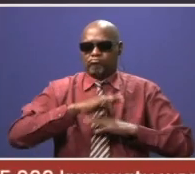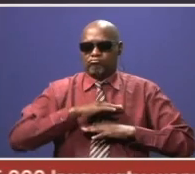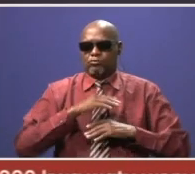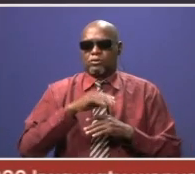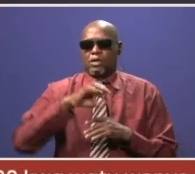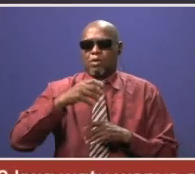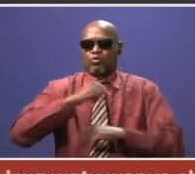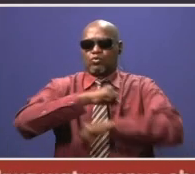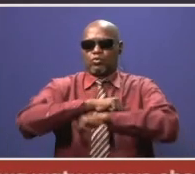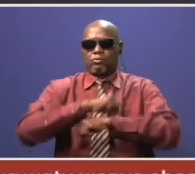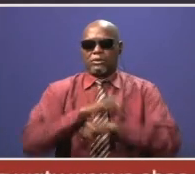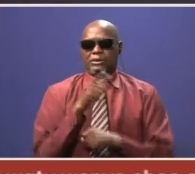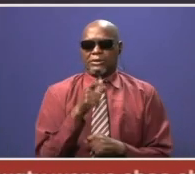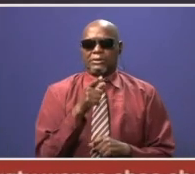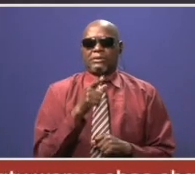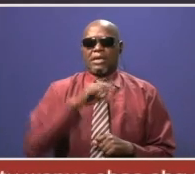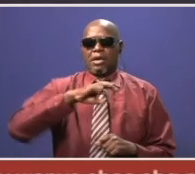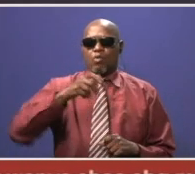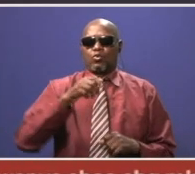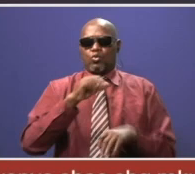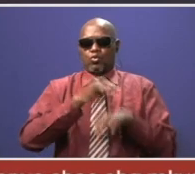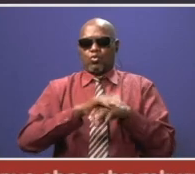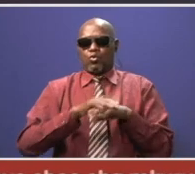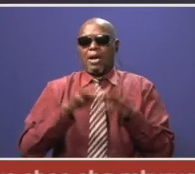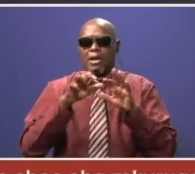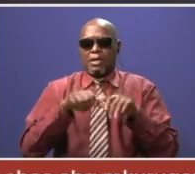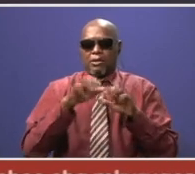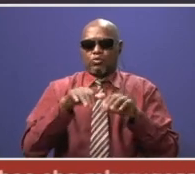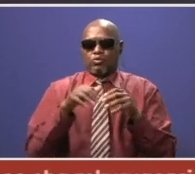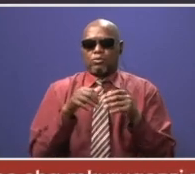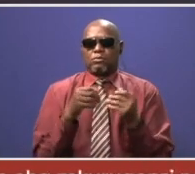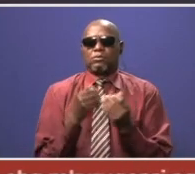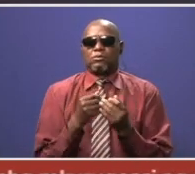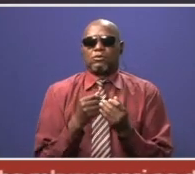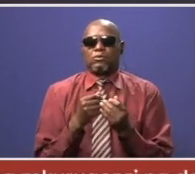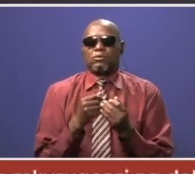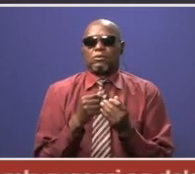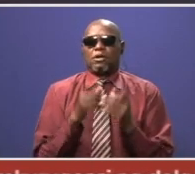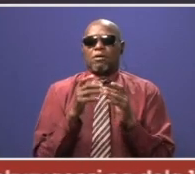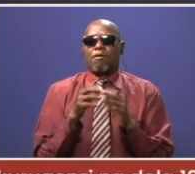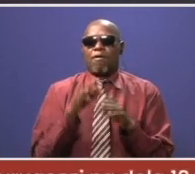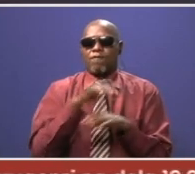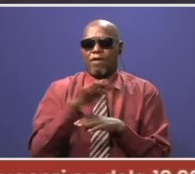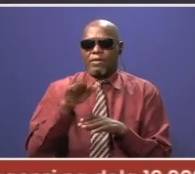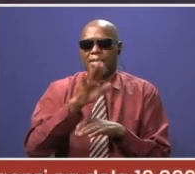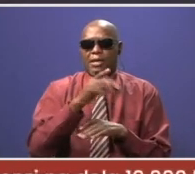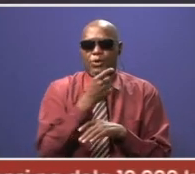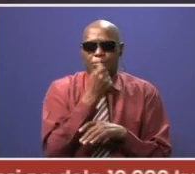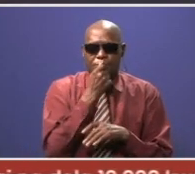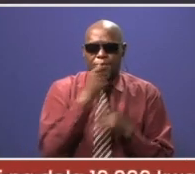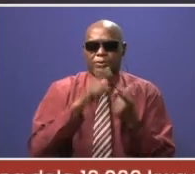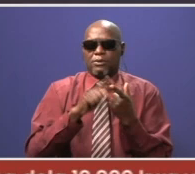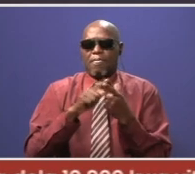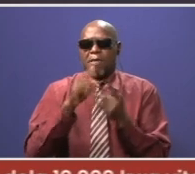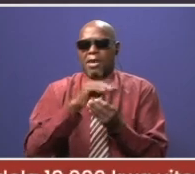County is a treasure trove of agricultural productivity. From your groundnuts, your